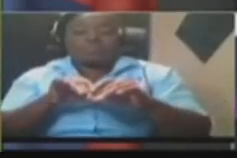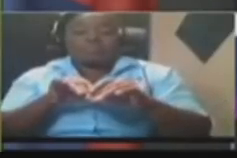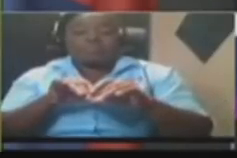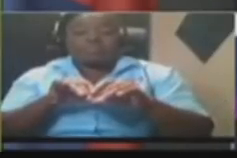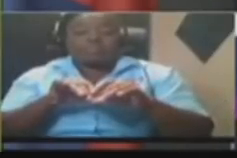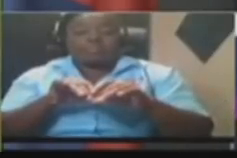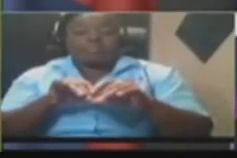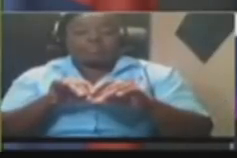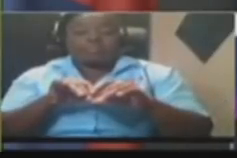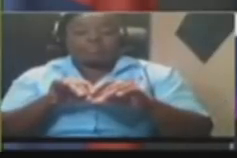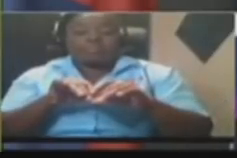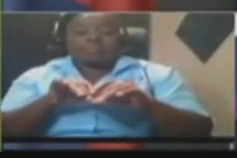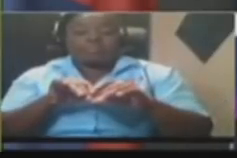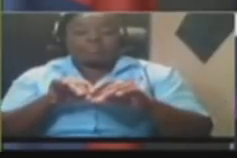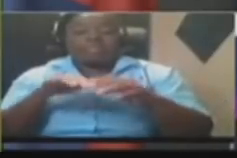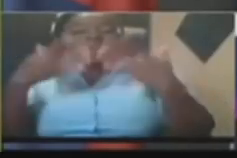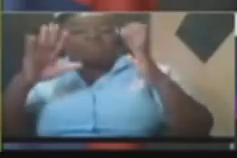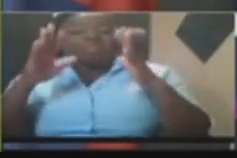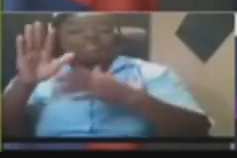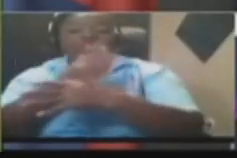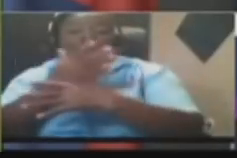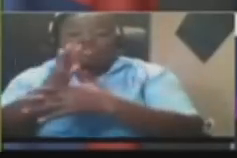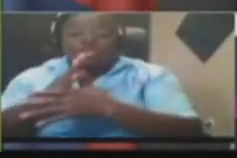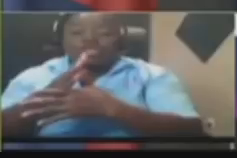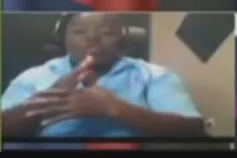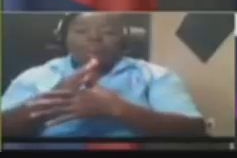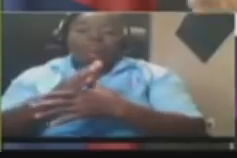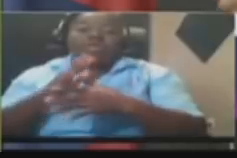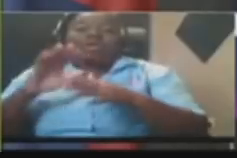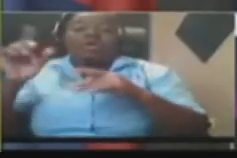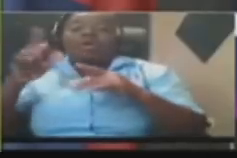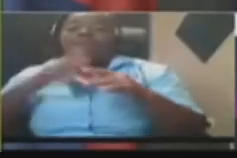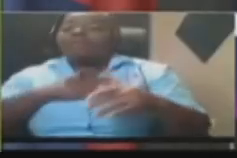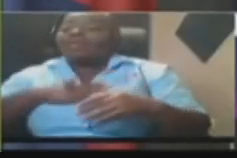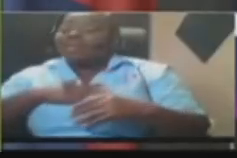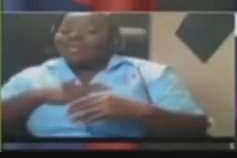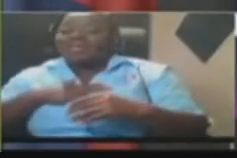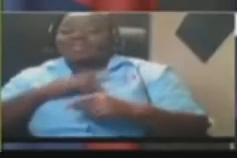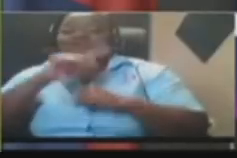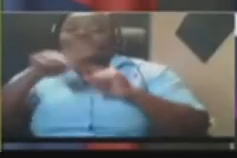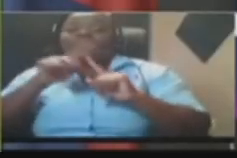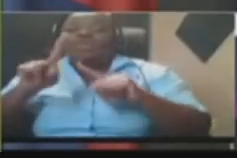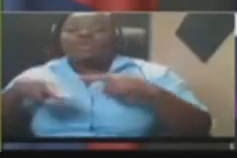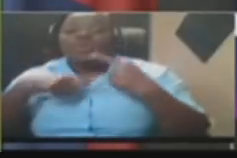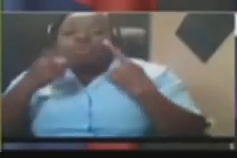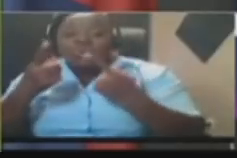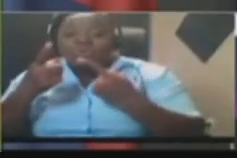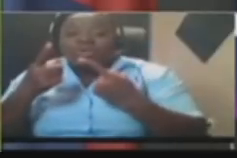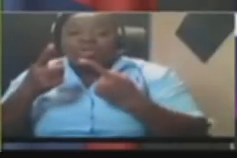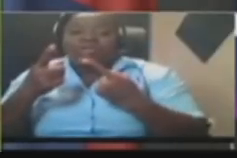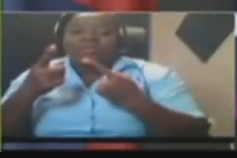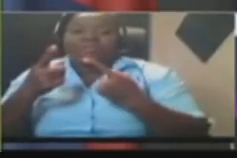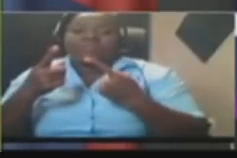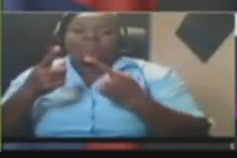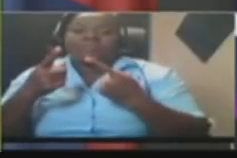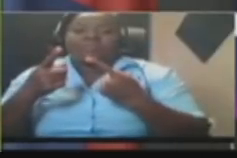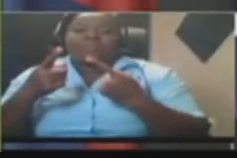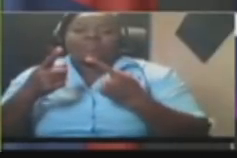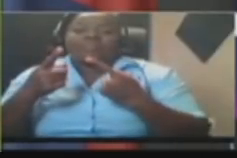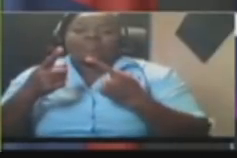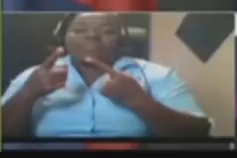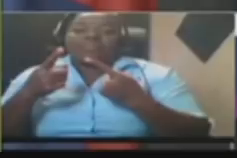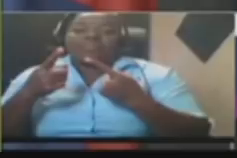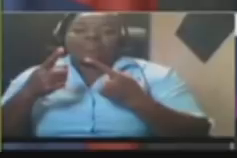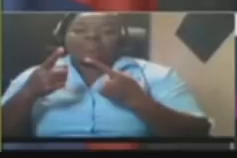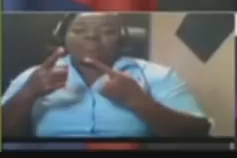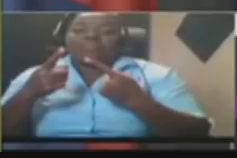availability of vaccines, but for heaven's sake, as you are going to take advantage of these various sites that we are putting out there to